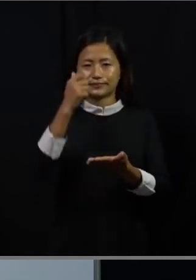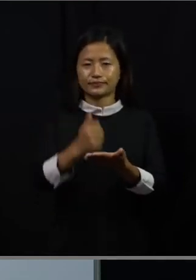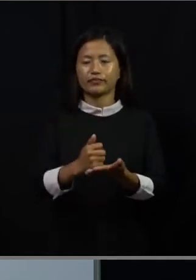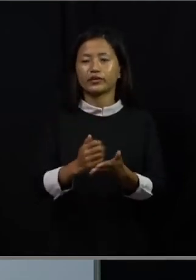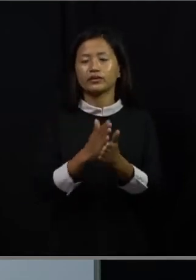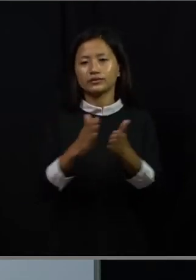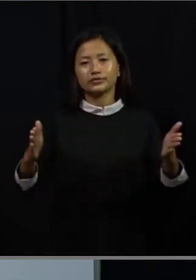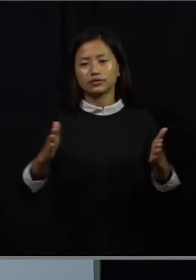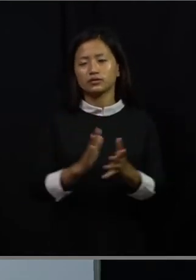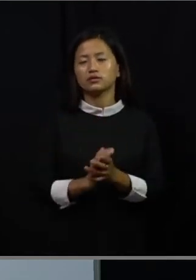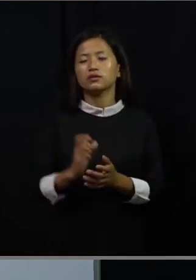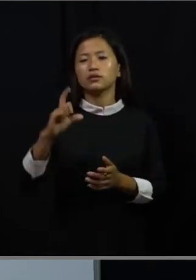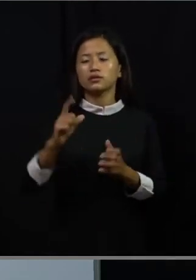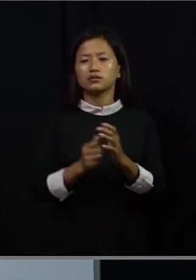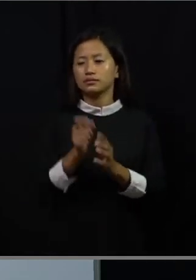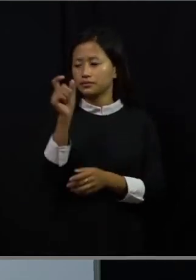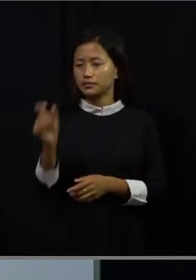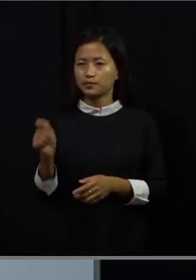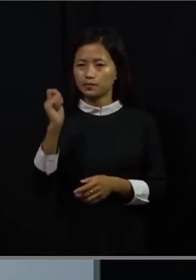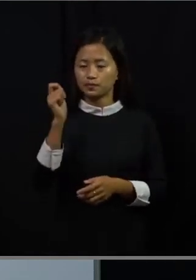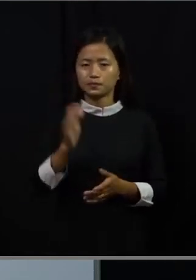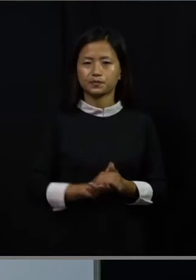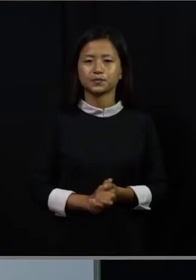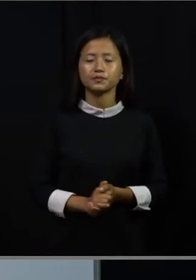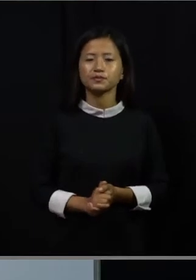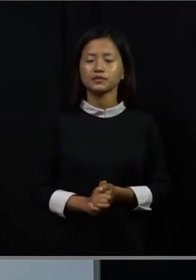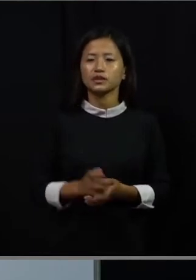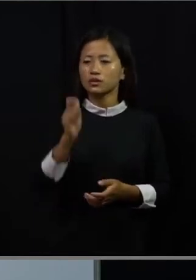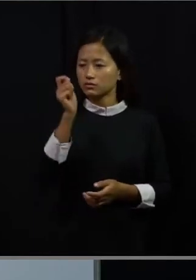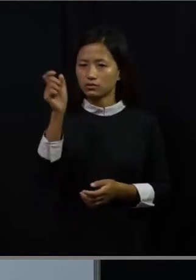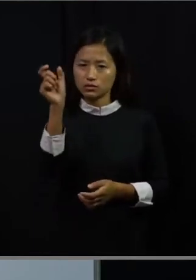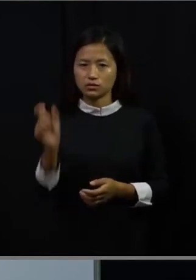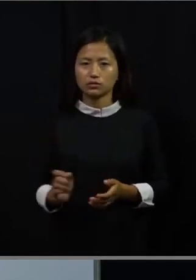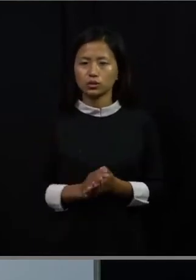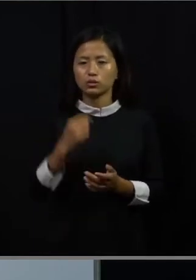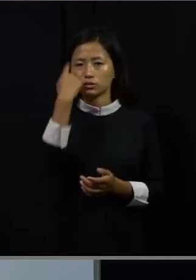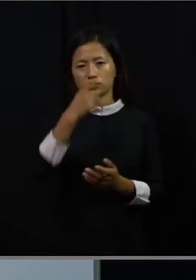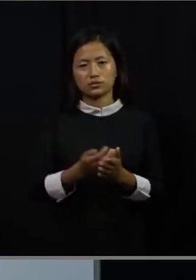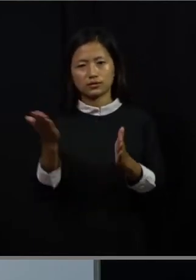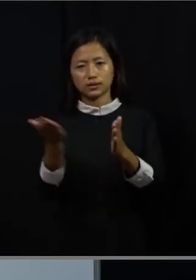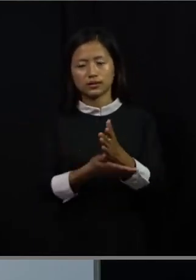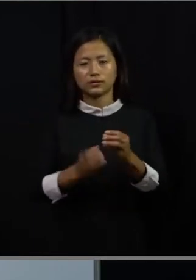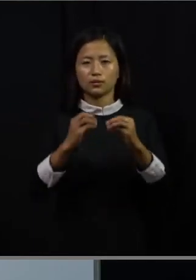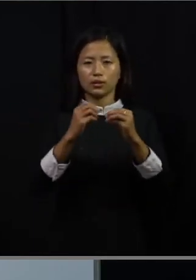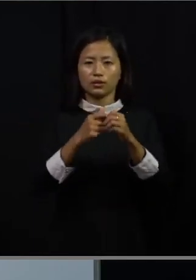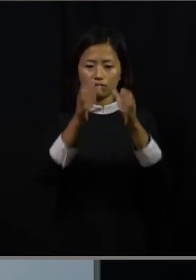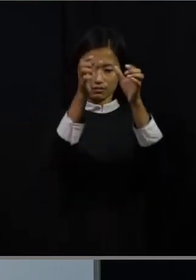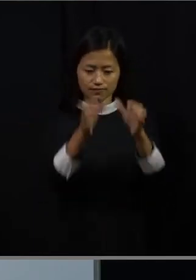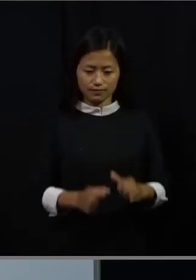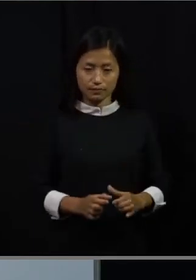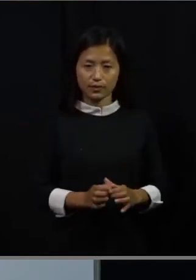to divide the labor among themselves, okay? For example, a laborer, okay, who is cutting the bamboos will not be able to